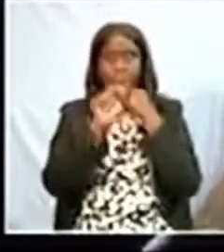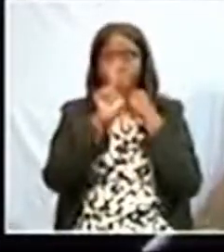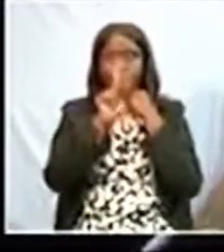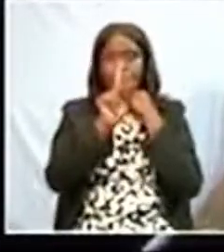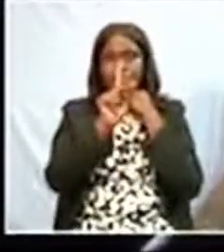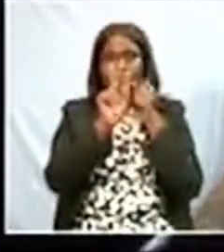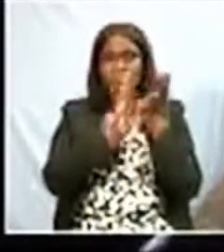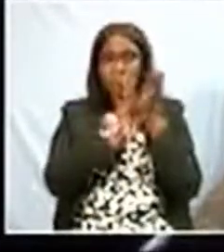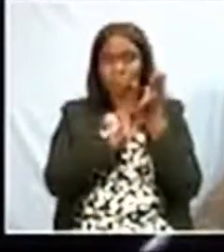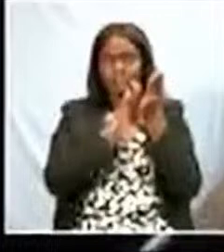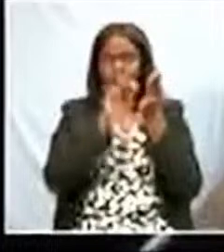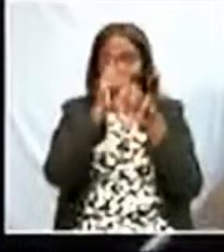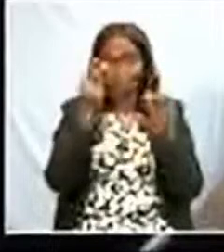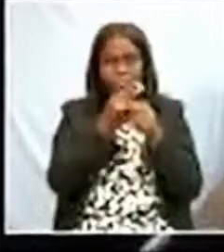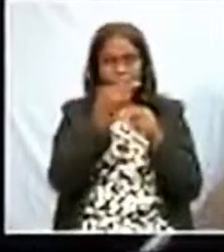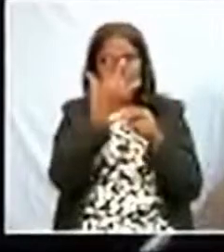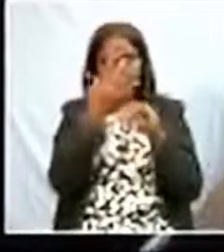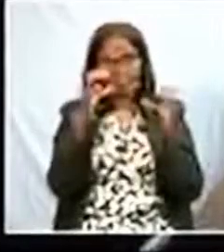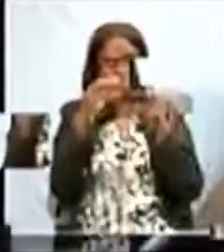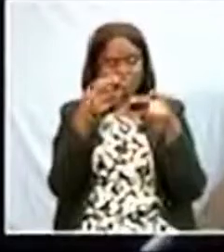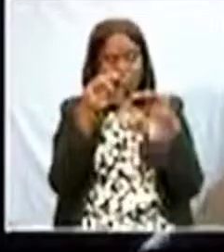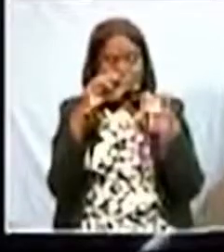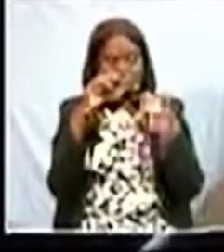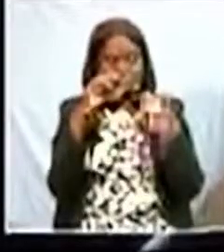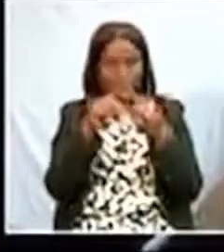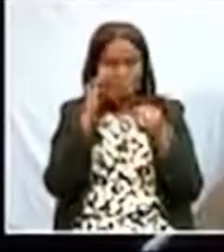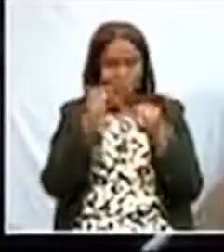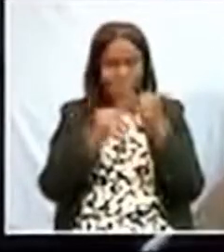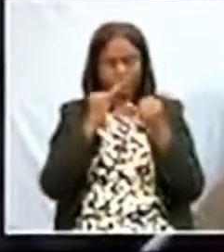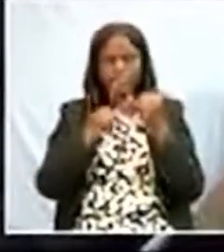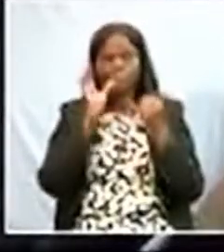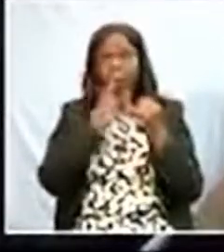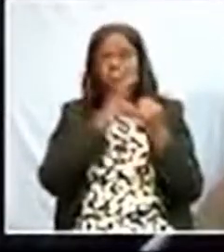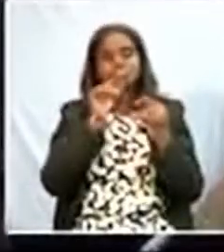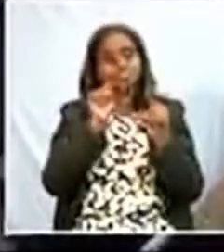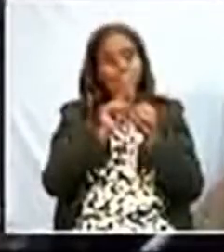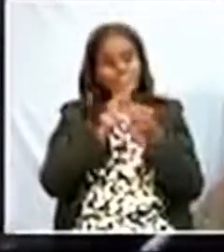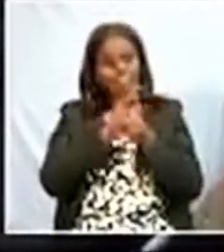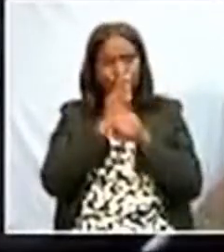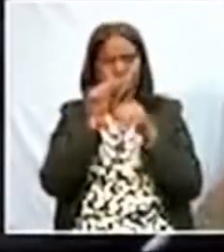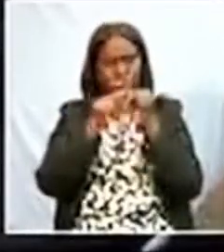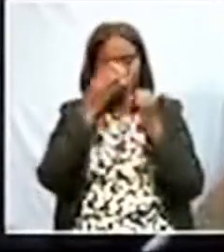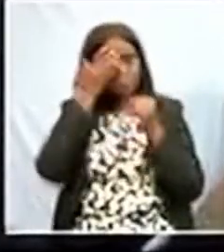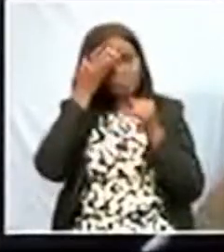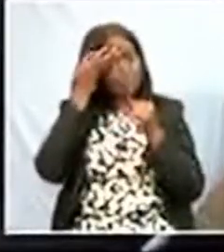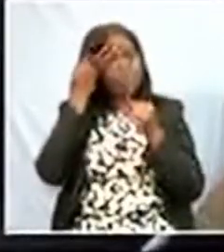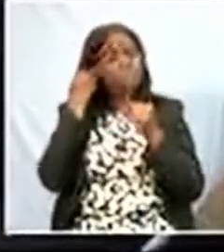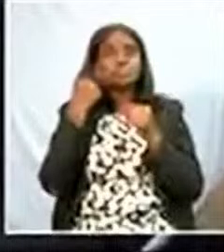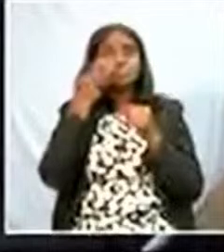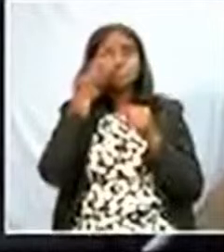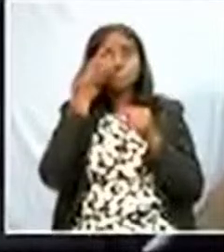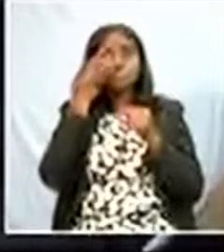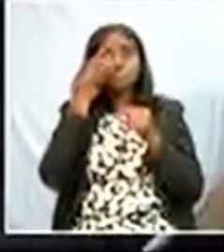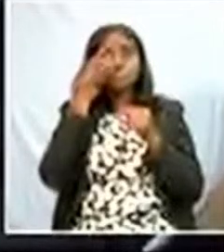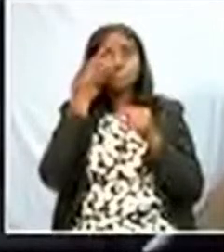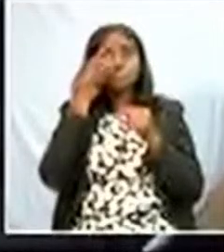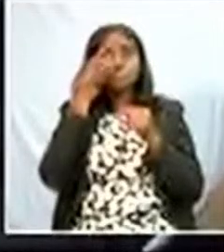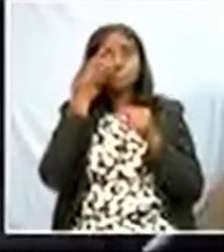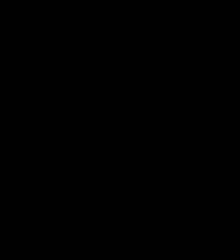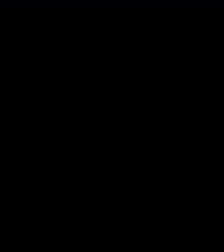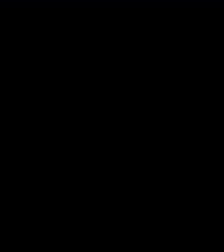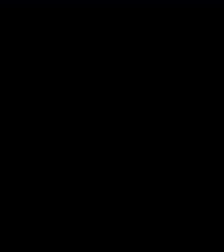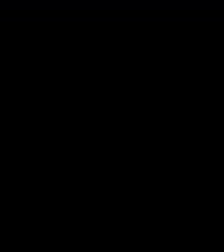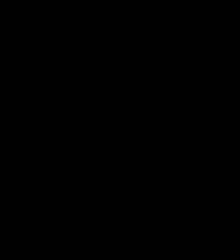that school for 1x5 classroom block contract was terminated. Then council gave him a contract